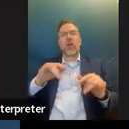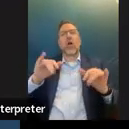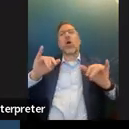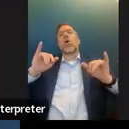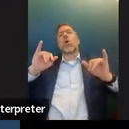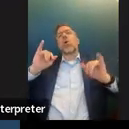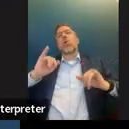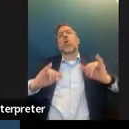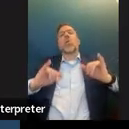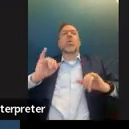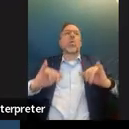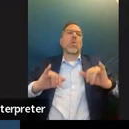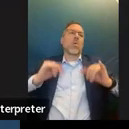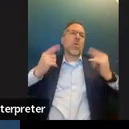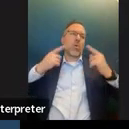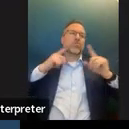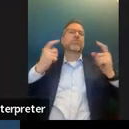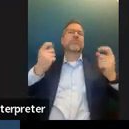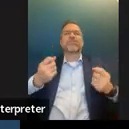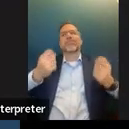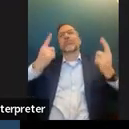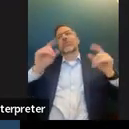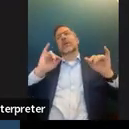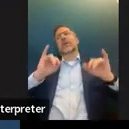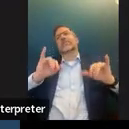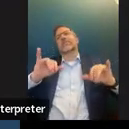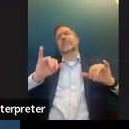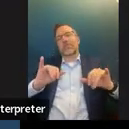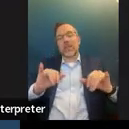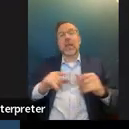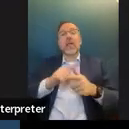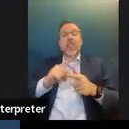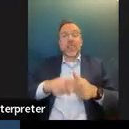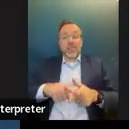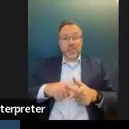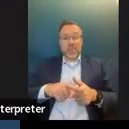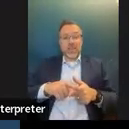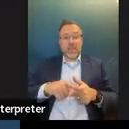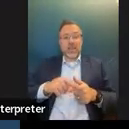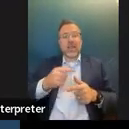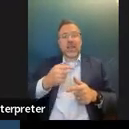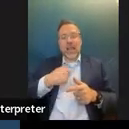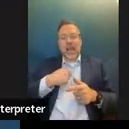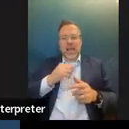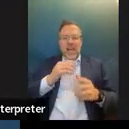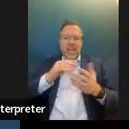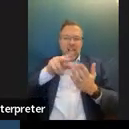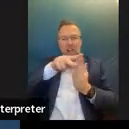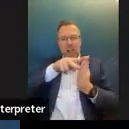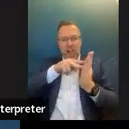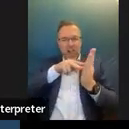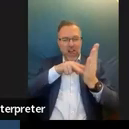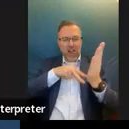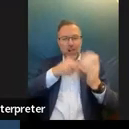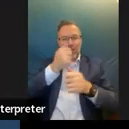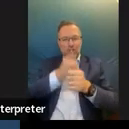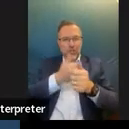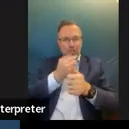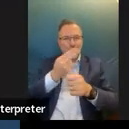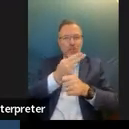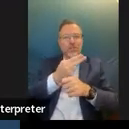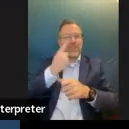section. And so as soon as I figured that out, I scoured through it and used it for every section of the IEP.